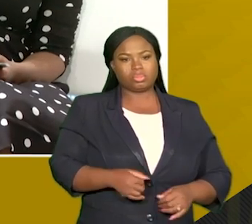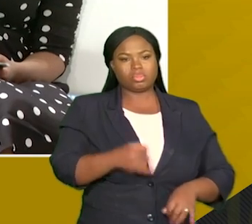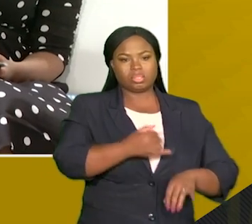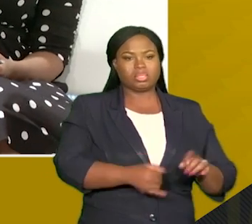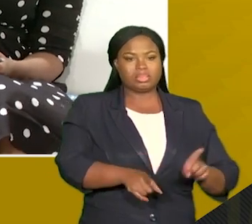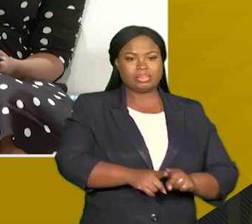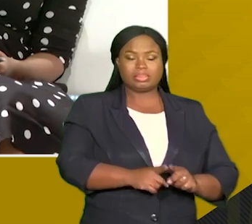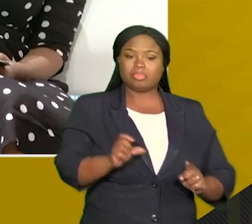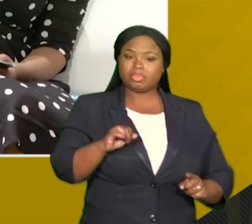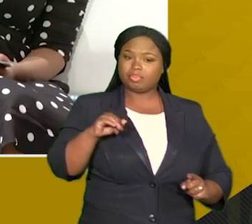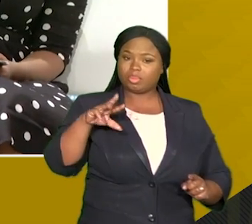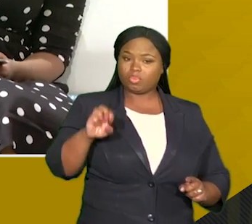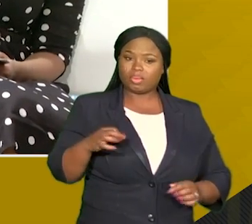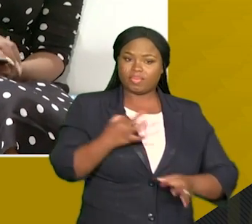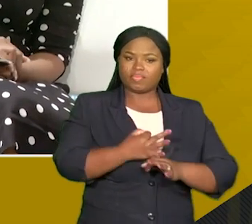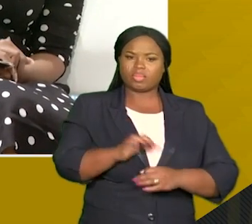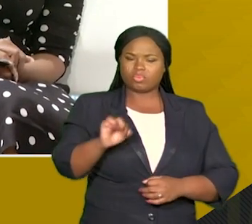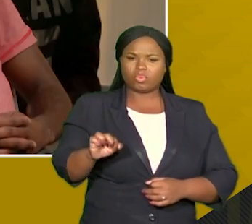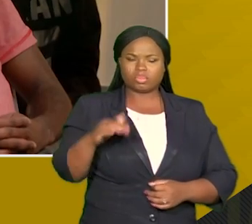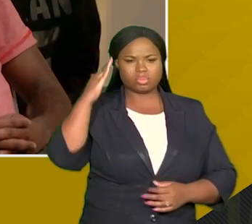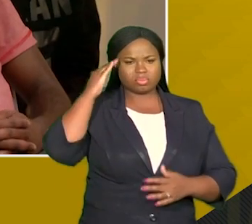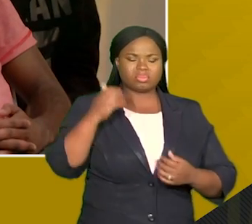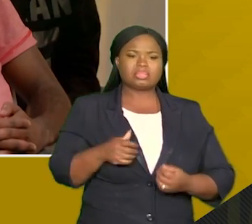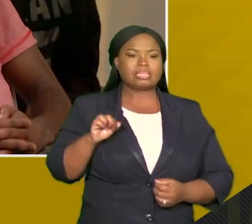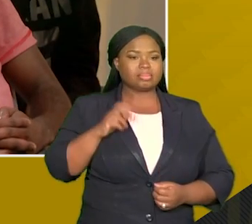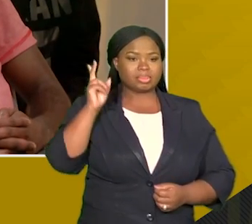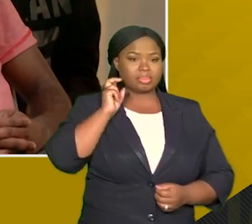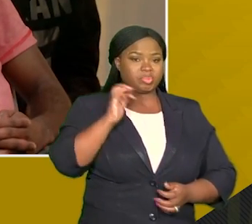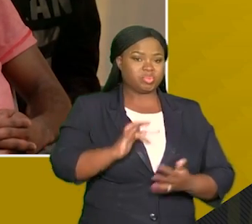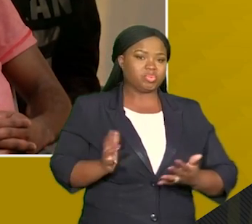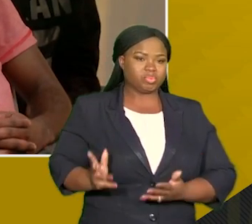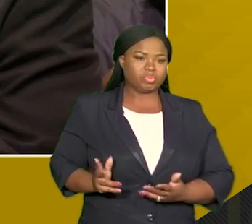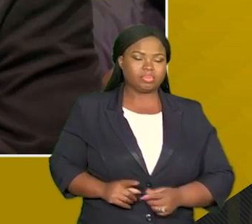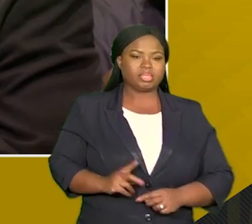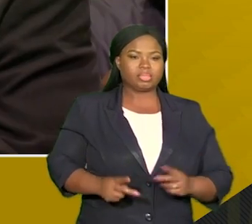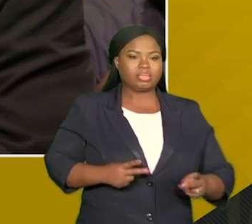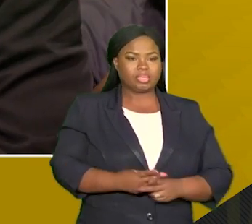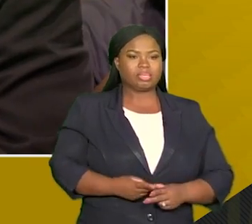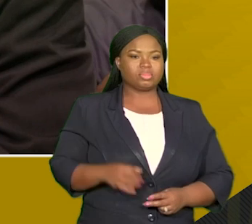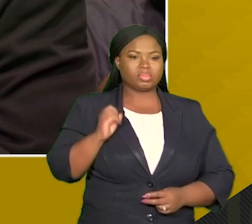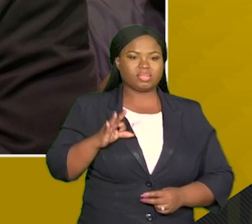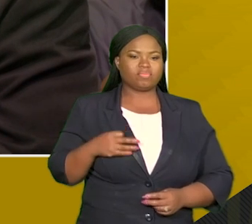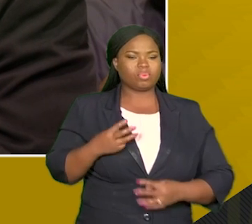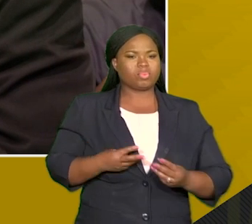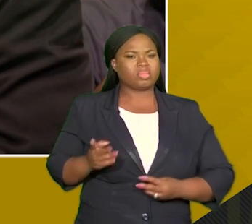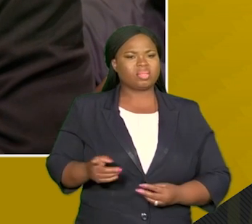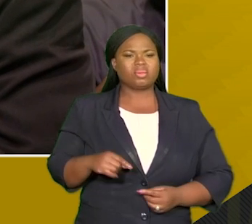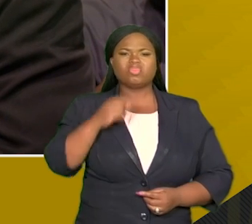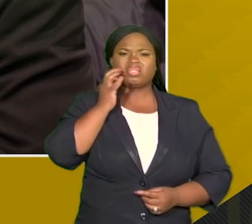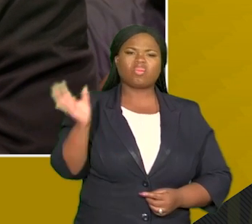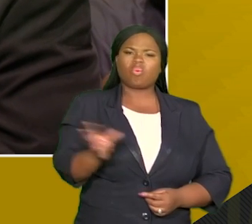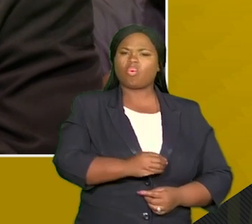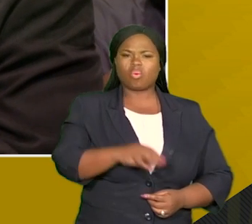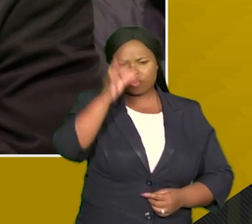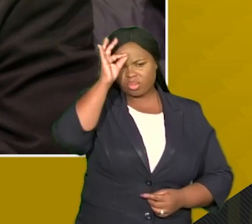injured. For instance, like a Simpiwe, whose dad is now brain. I've been listening to that. And as civilians, when we come and work there, we say, but why not all